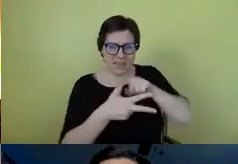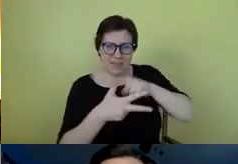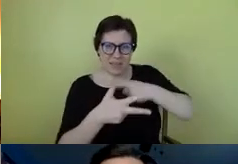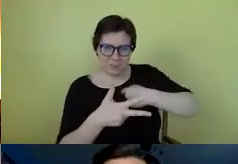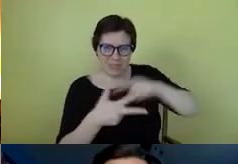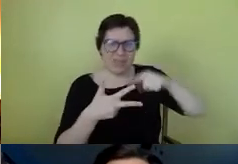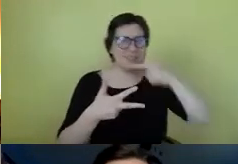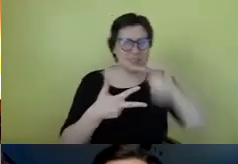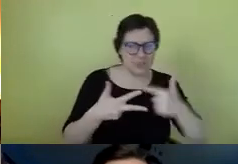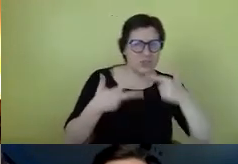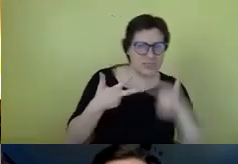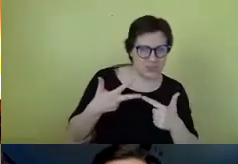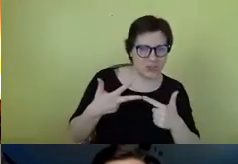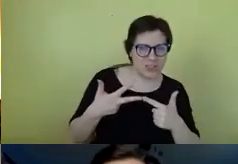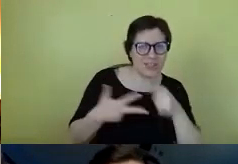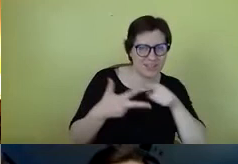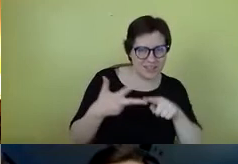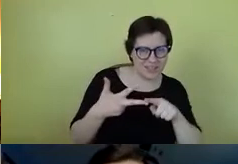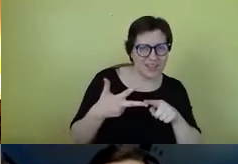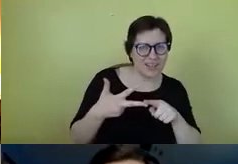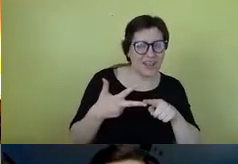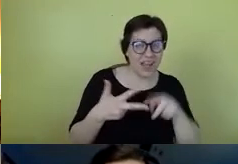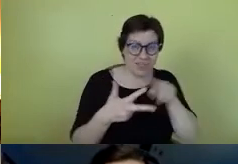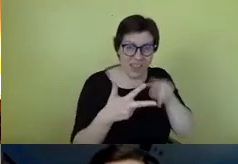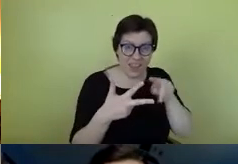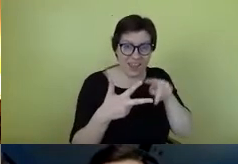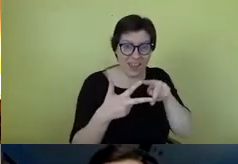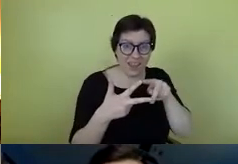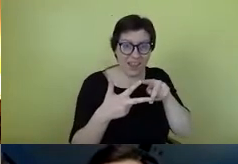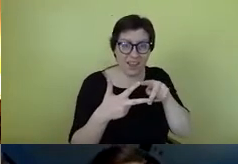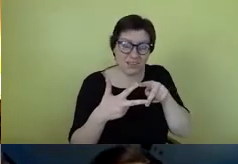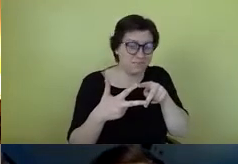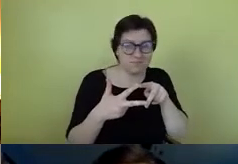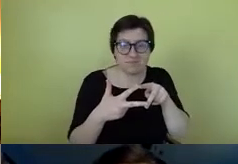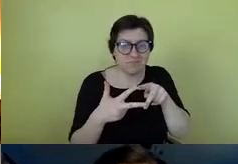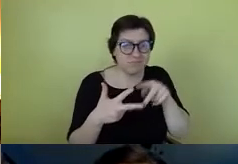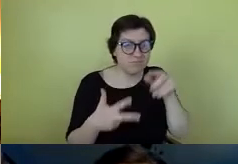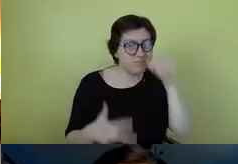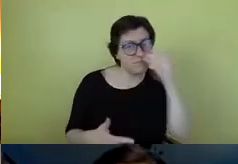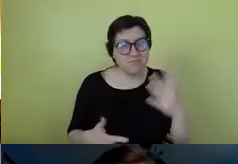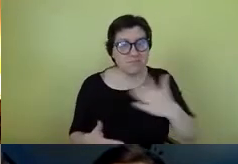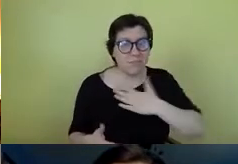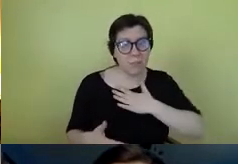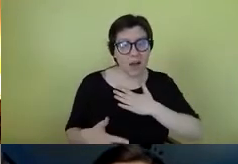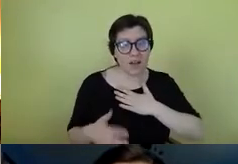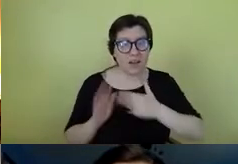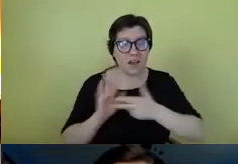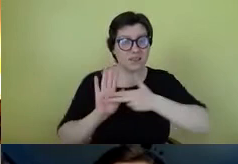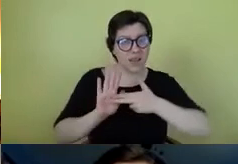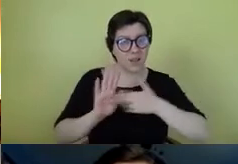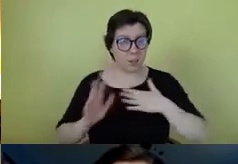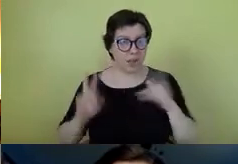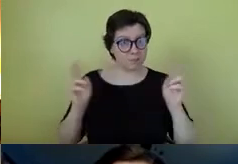sisters, and they are not at all impressed with the titles that I have. They tell